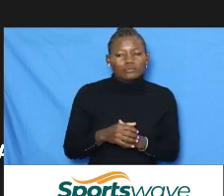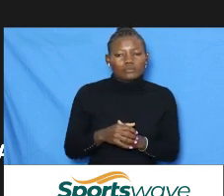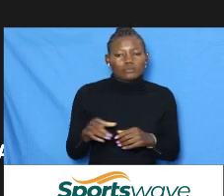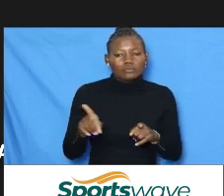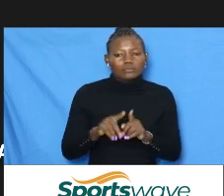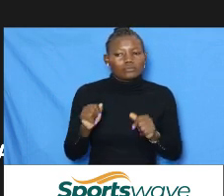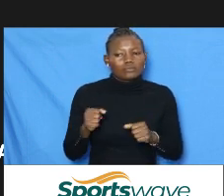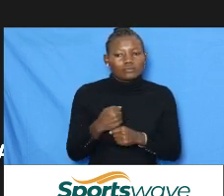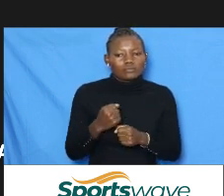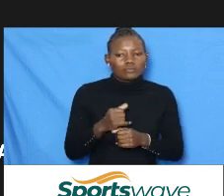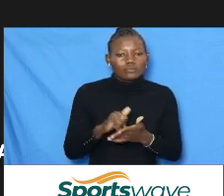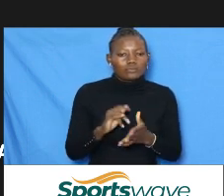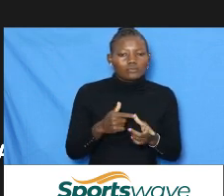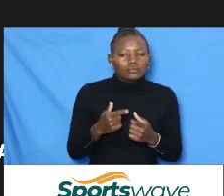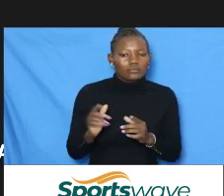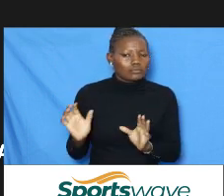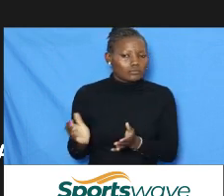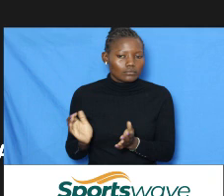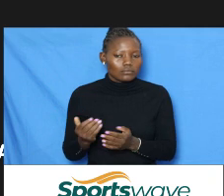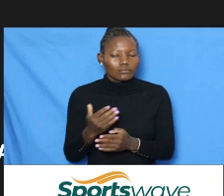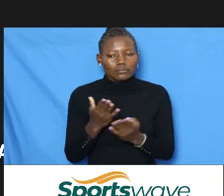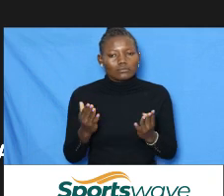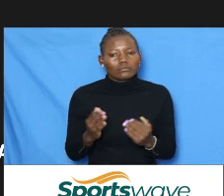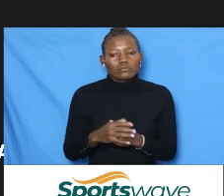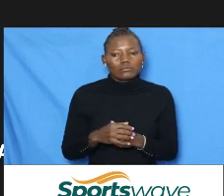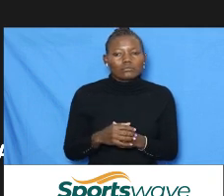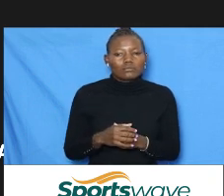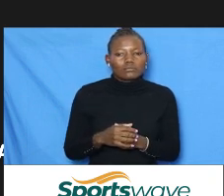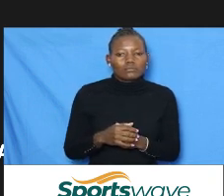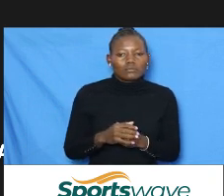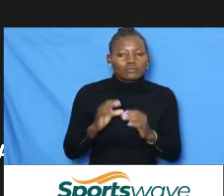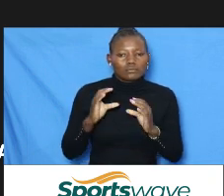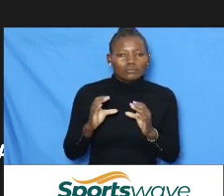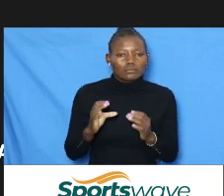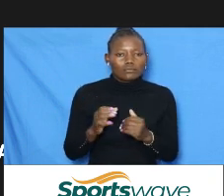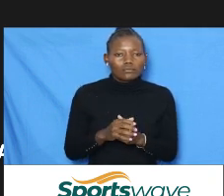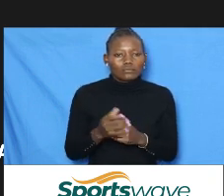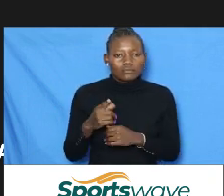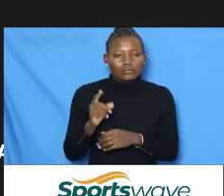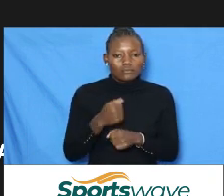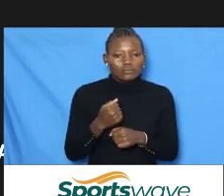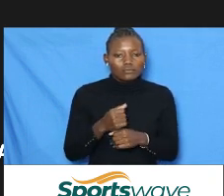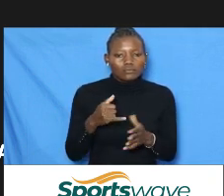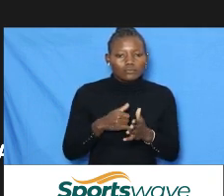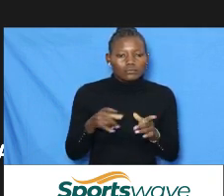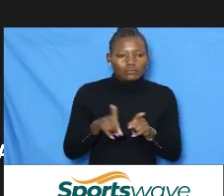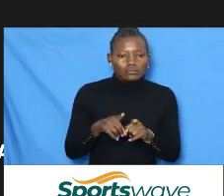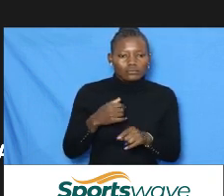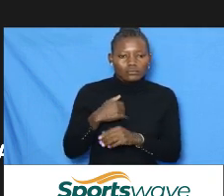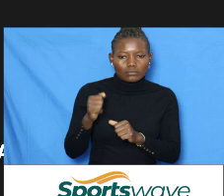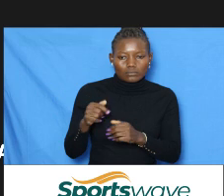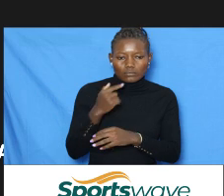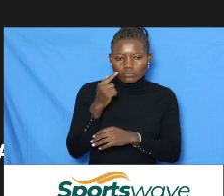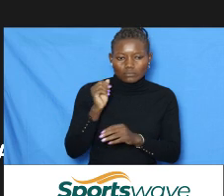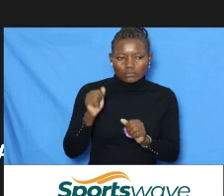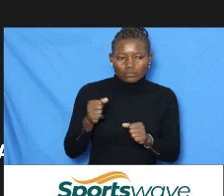So you can do that, and you can encourage them, your co-coaches, yourself, to do it. And I always say you can do it over and over